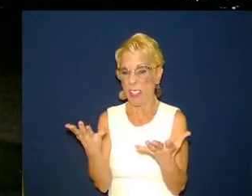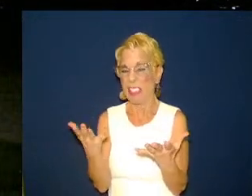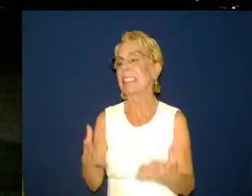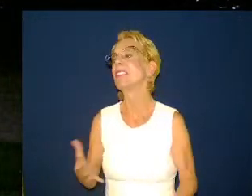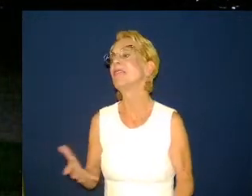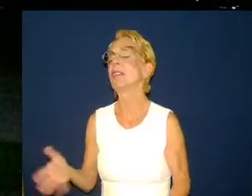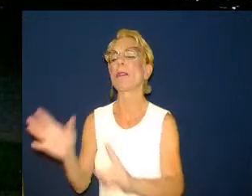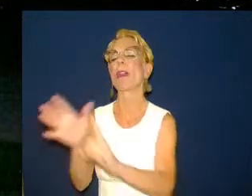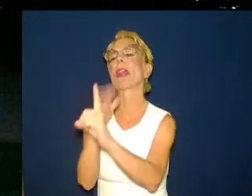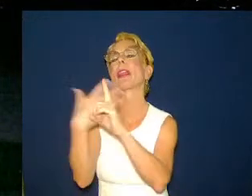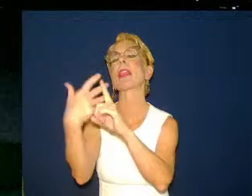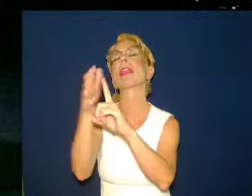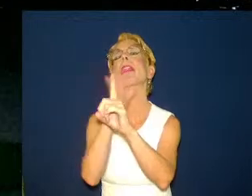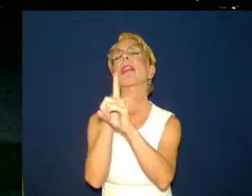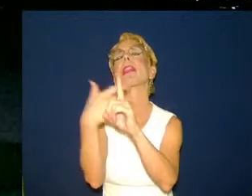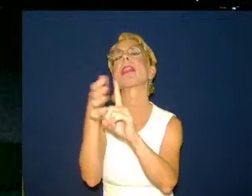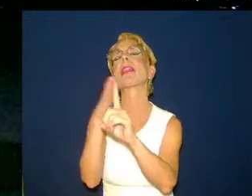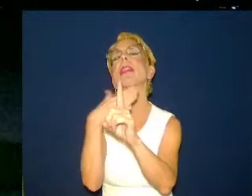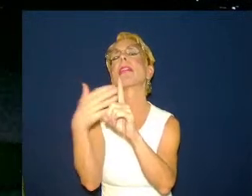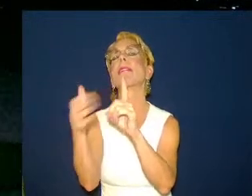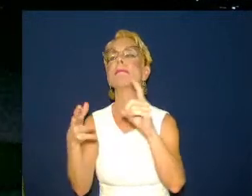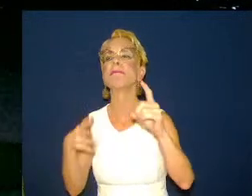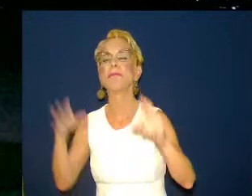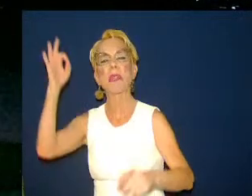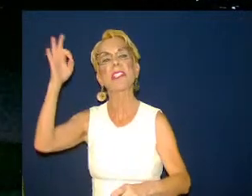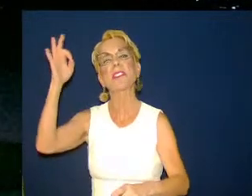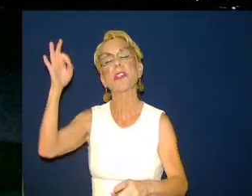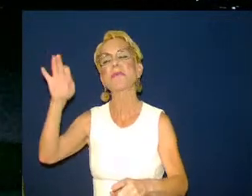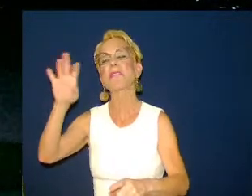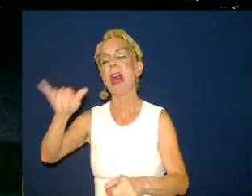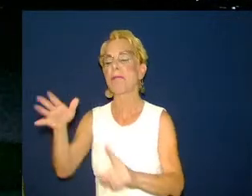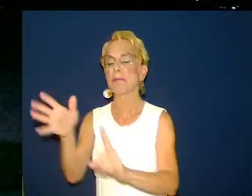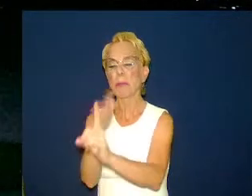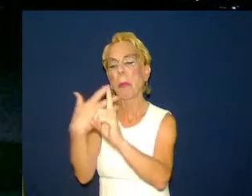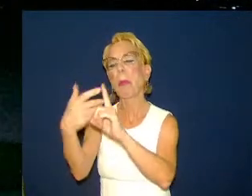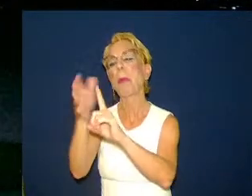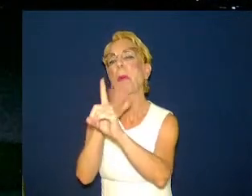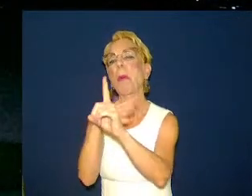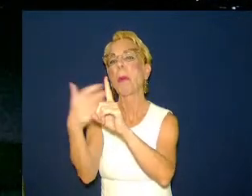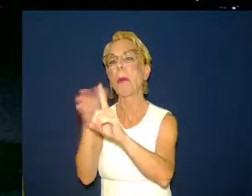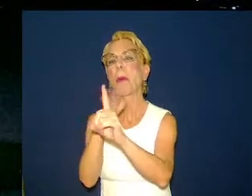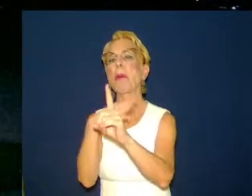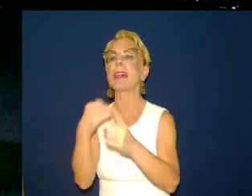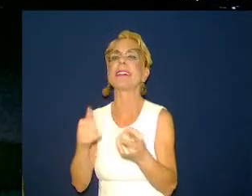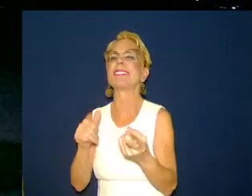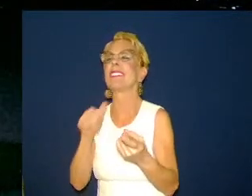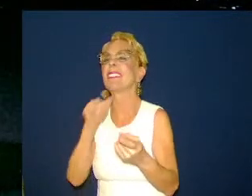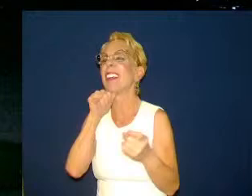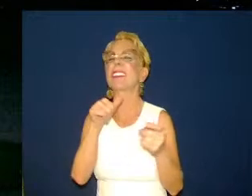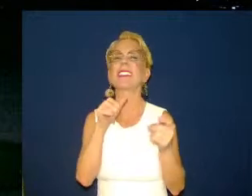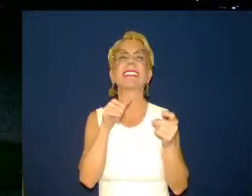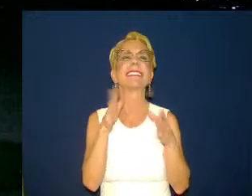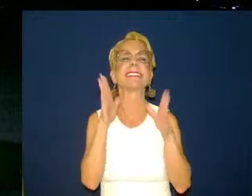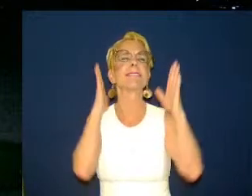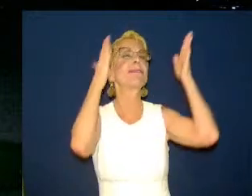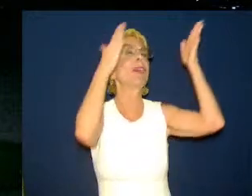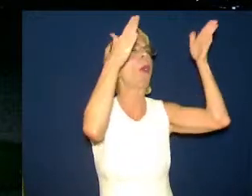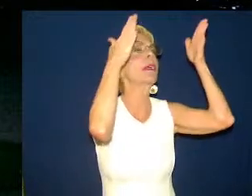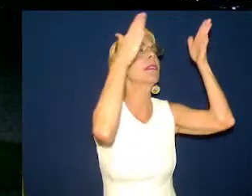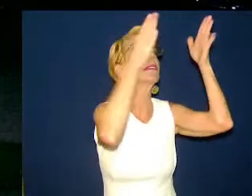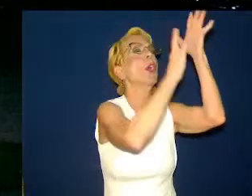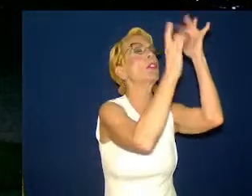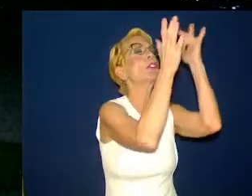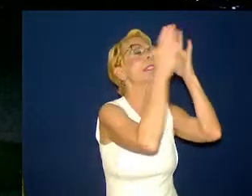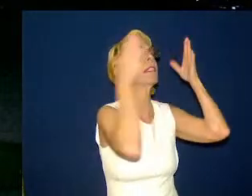itching ears want to hear. They will turn their ears away from the truth and turn aside to myths, but